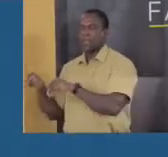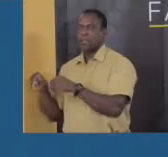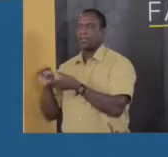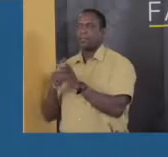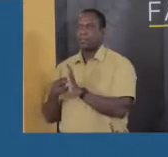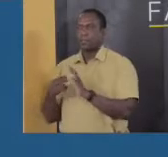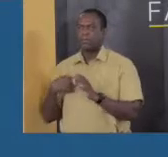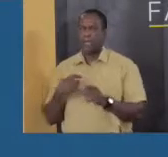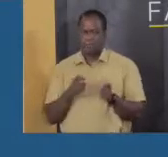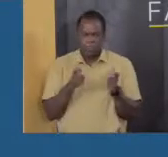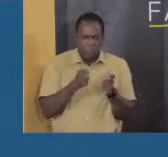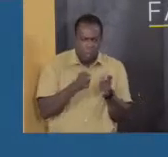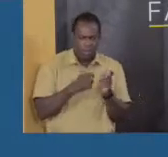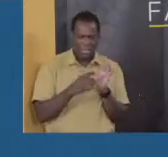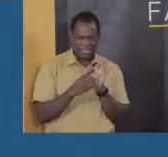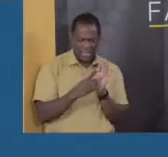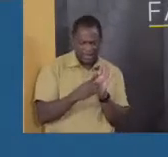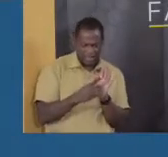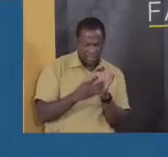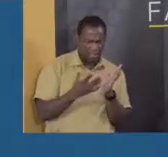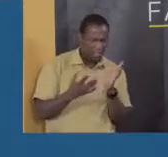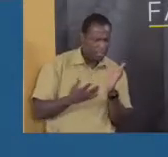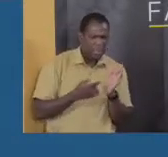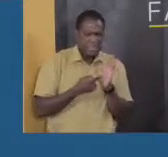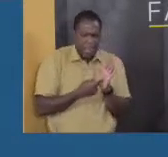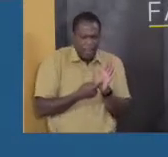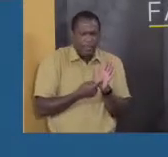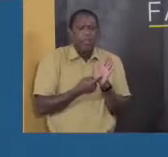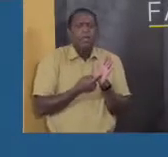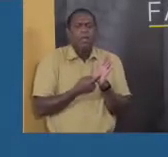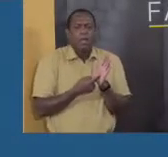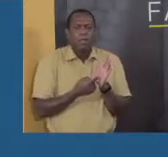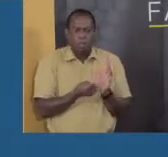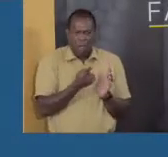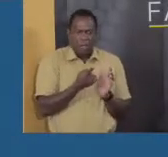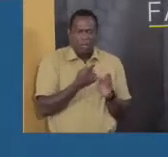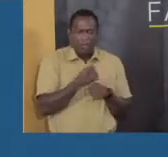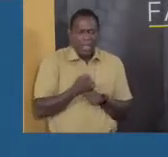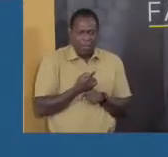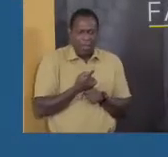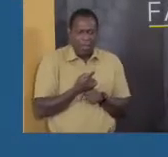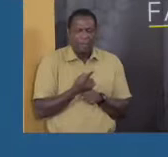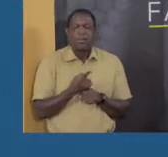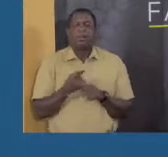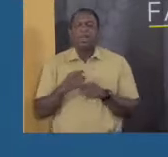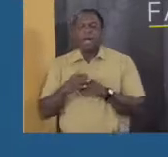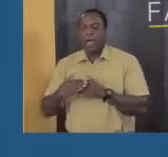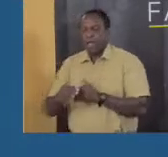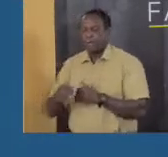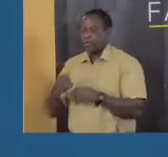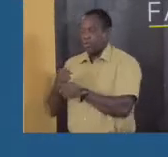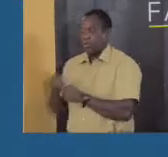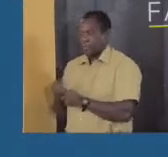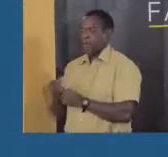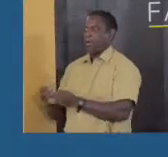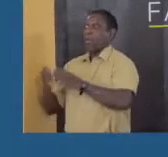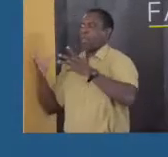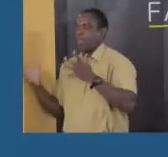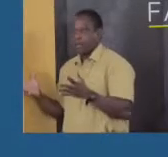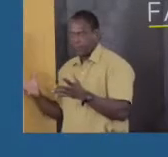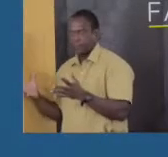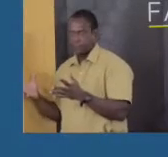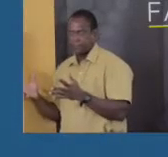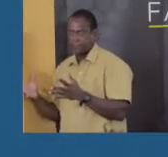a sample to a small sample to to large production. Before, we had